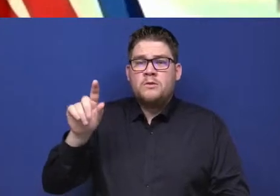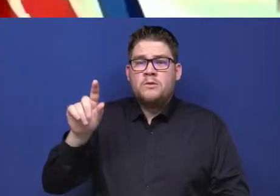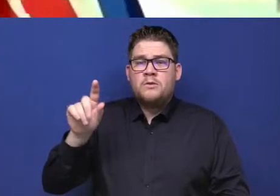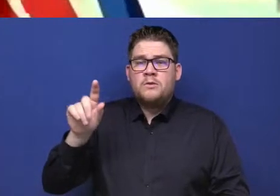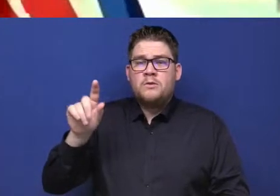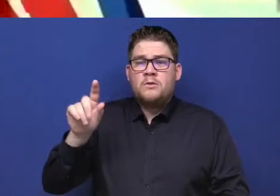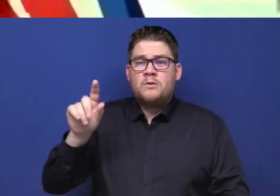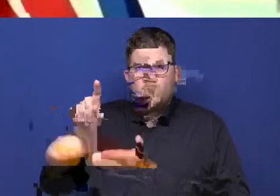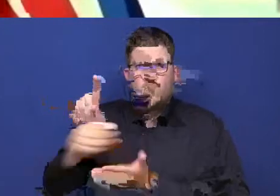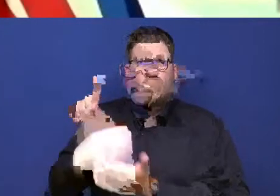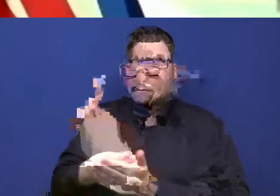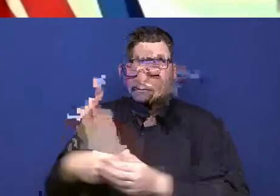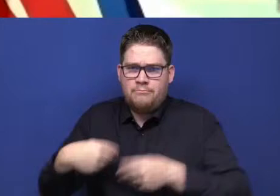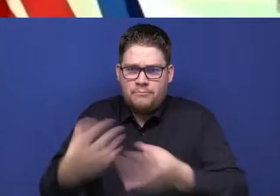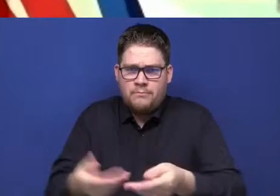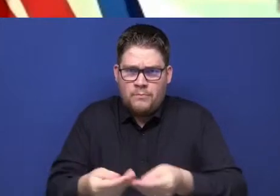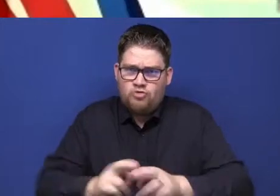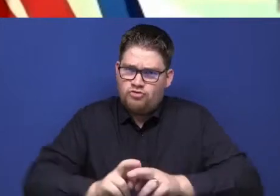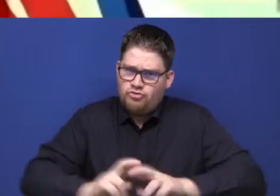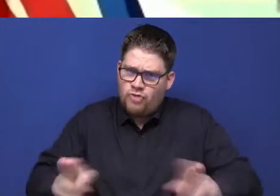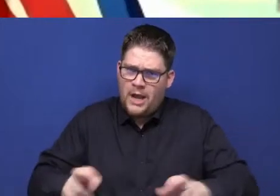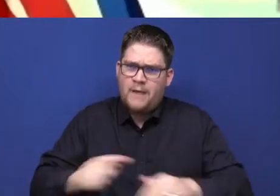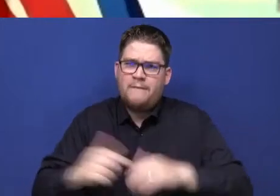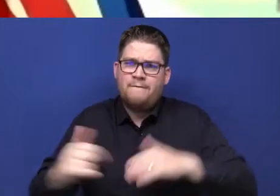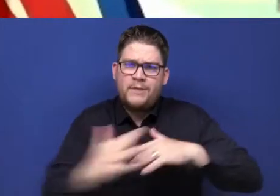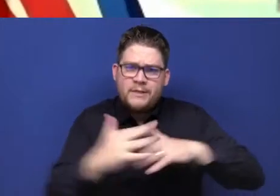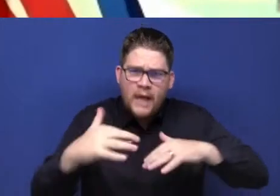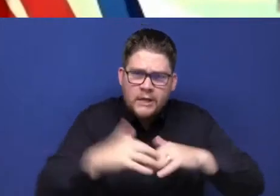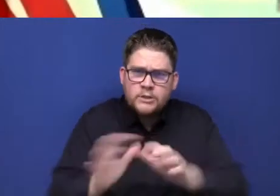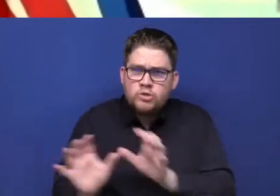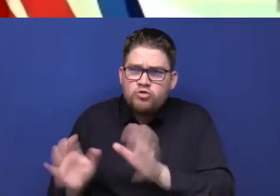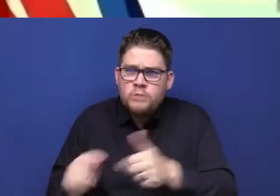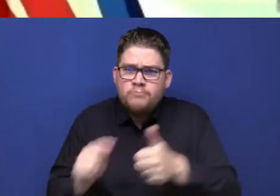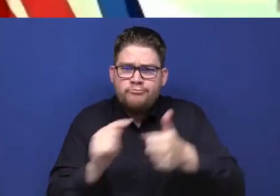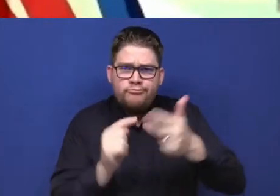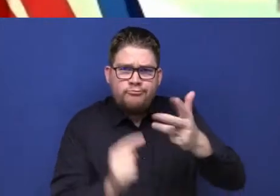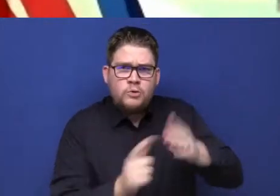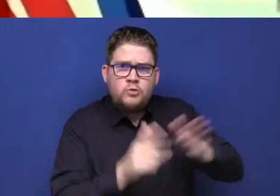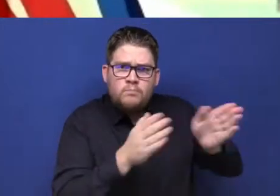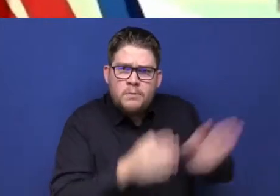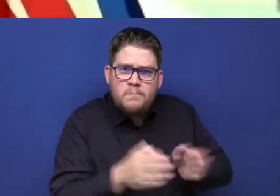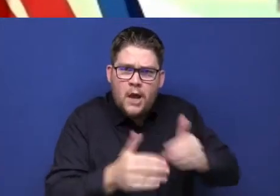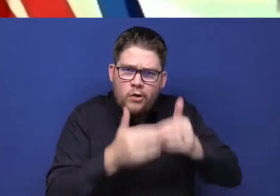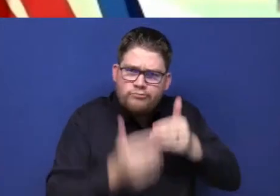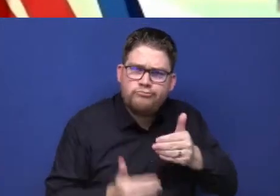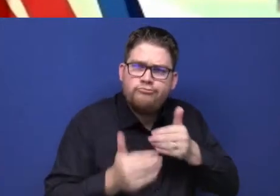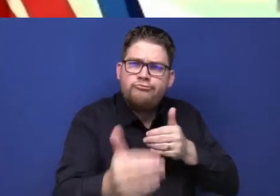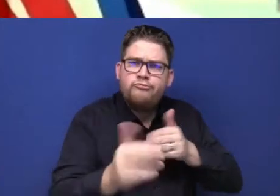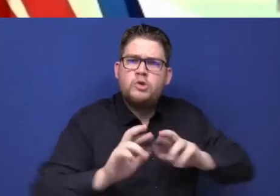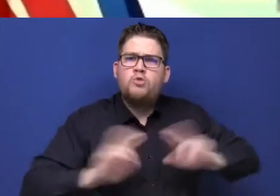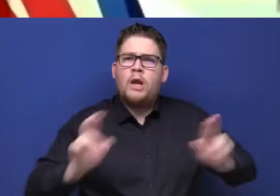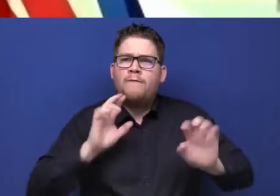Applications for flood planning funds. But I also want to note that since the program began in 2017, we've also provided